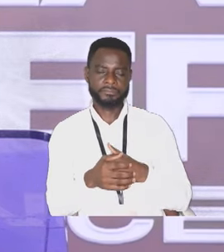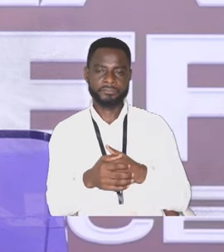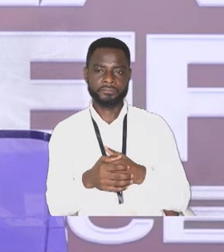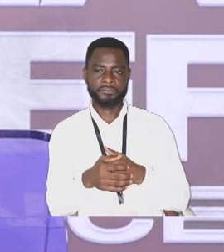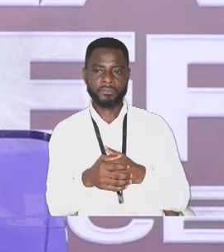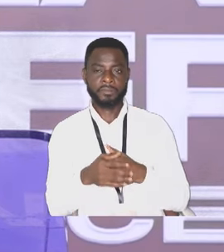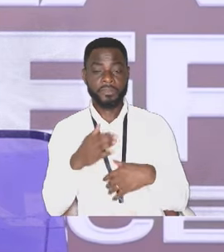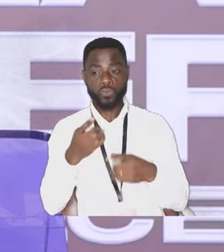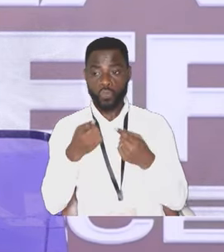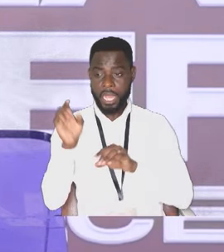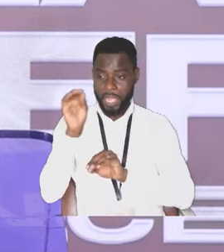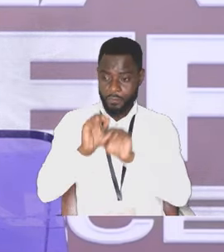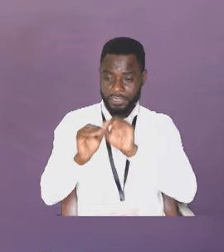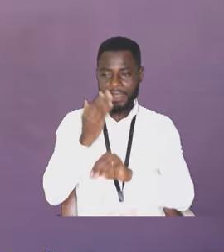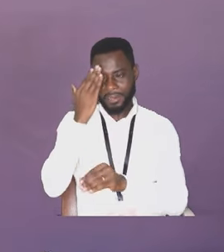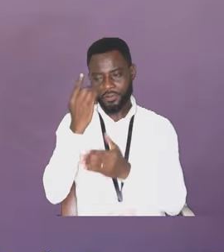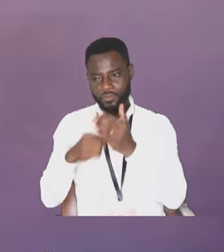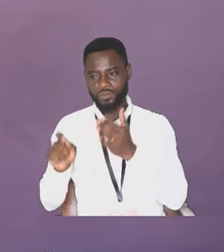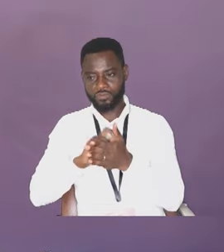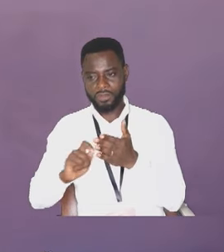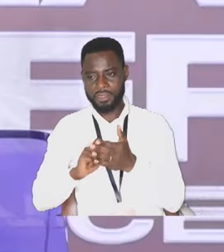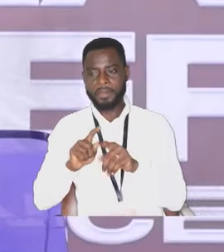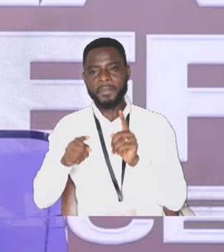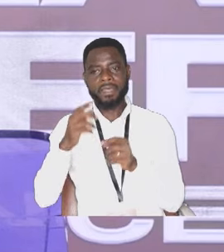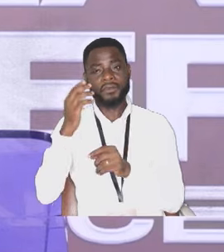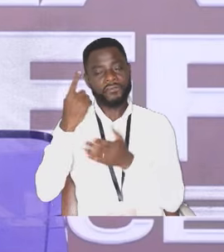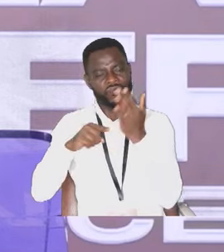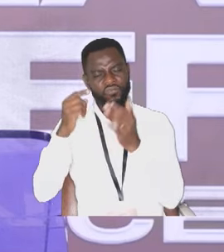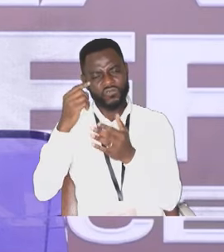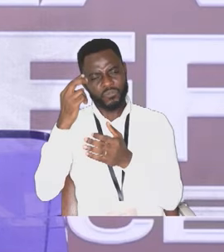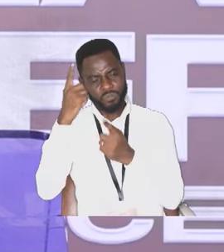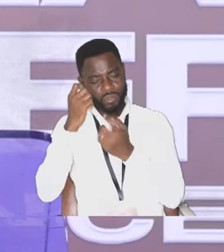know what to write. But for some reasons, na ma yedi.